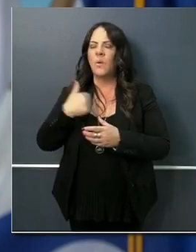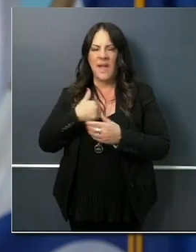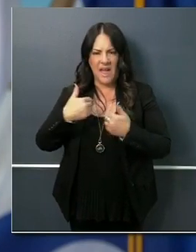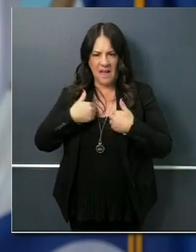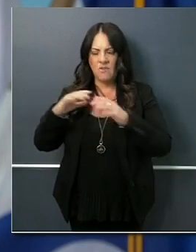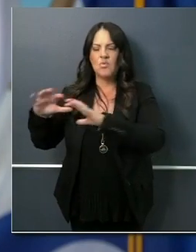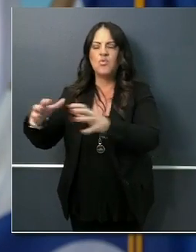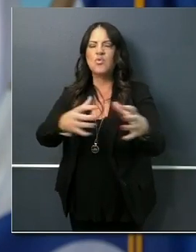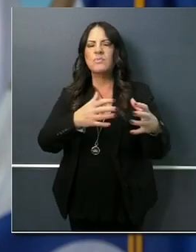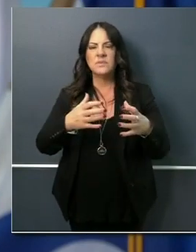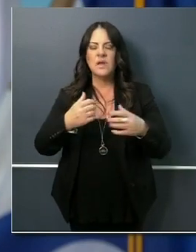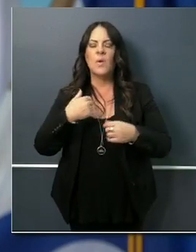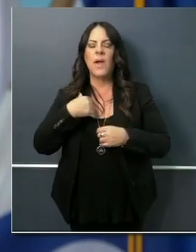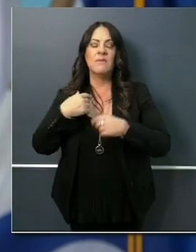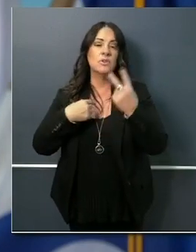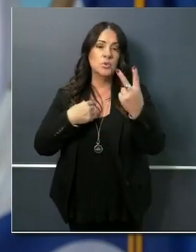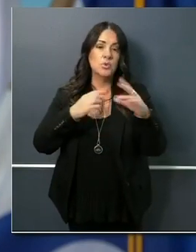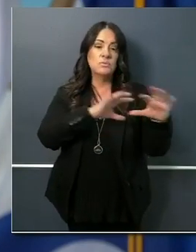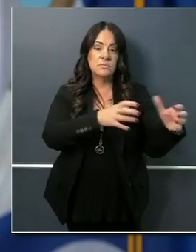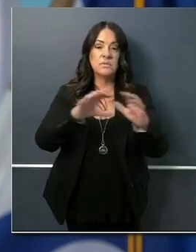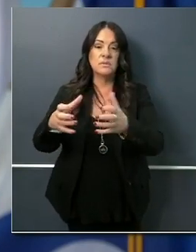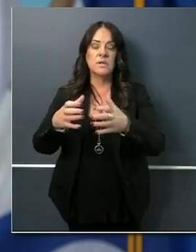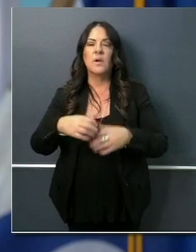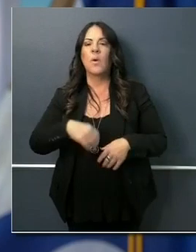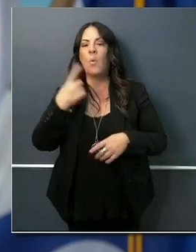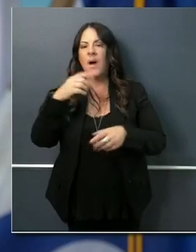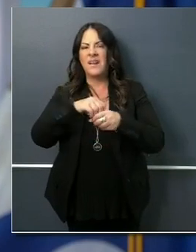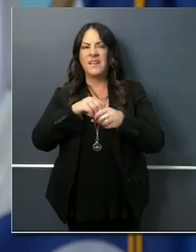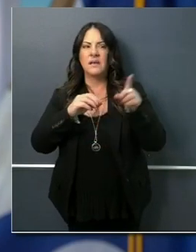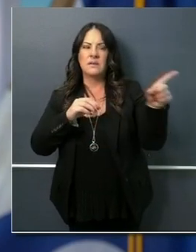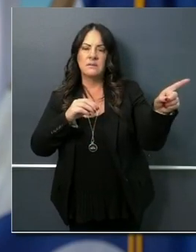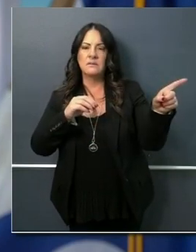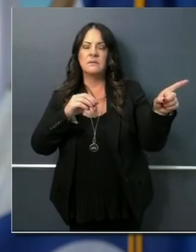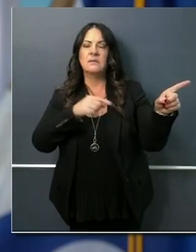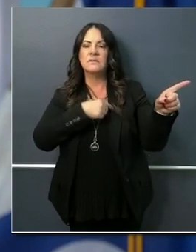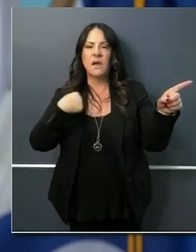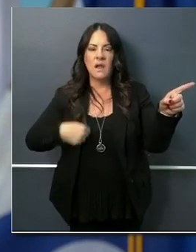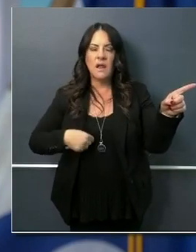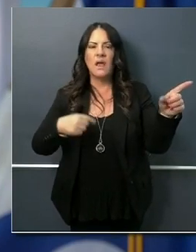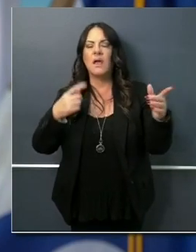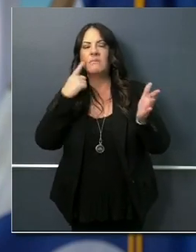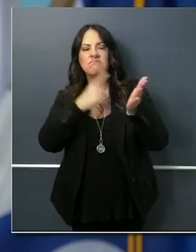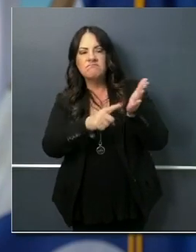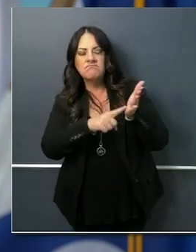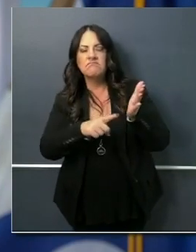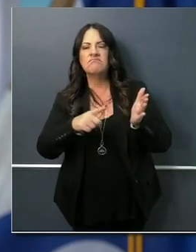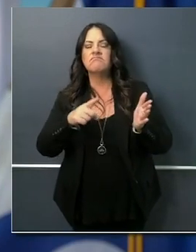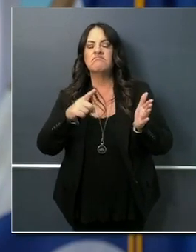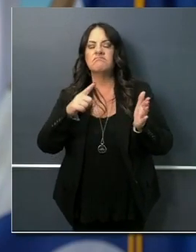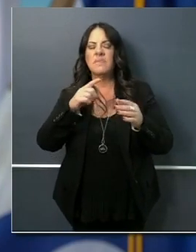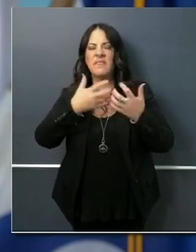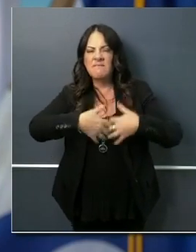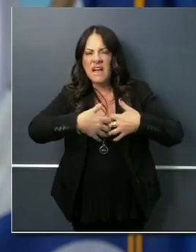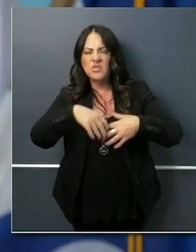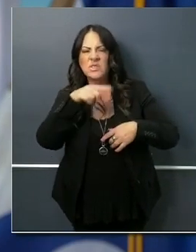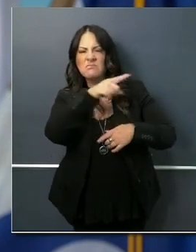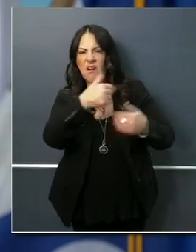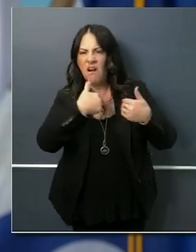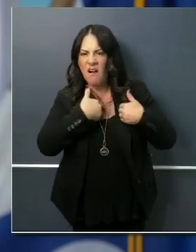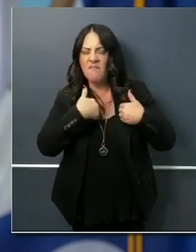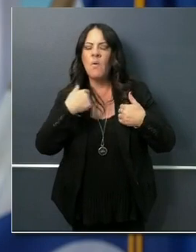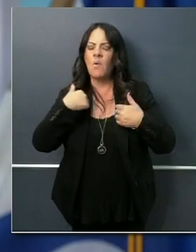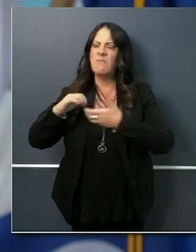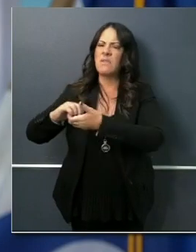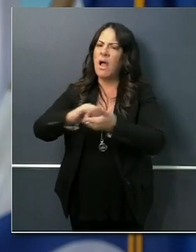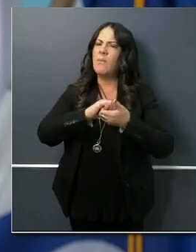2 facilities in China, doing audits, doing factory visits. We're not the only ones. As you know, this was a collaborative partnership